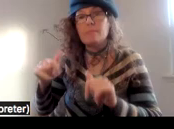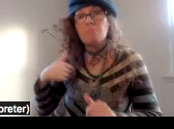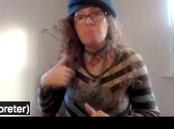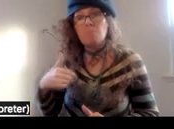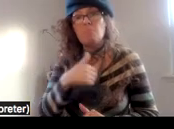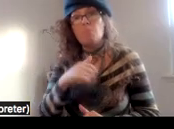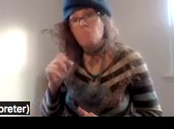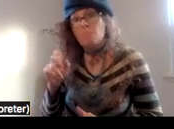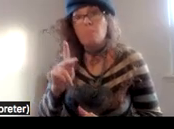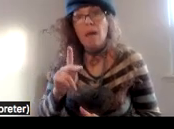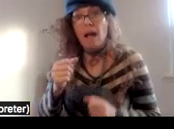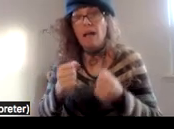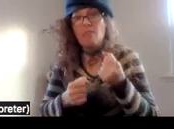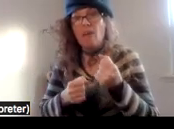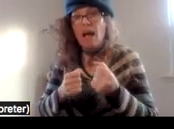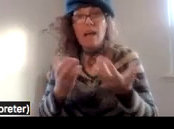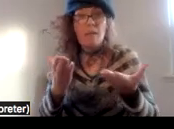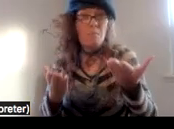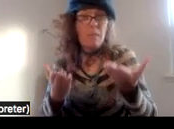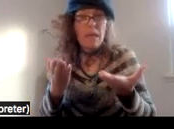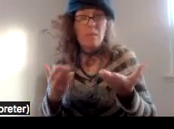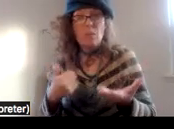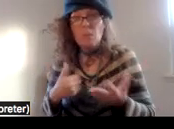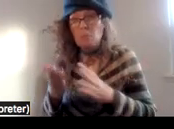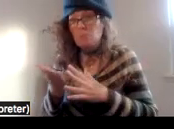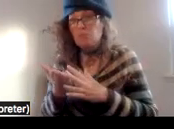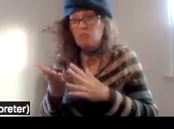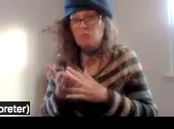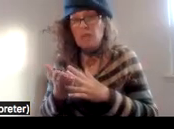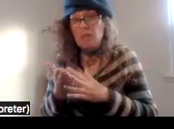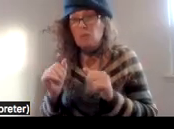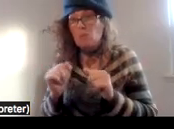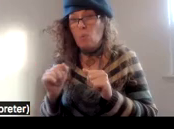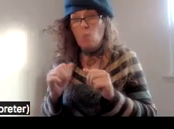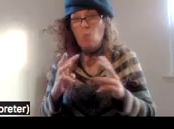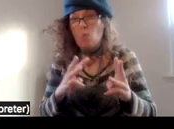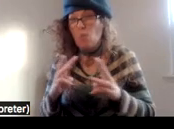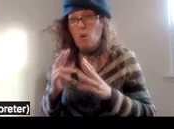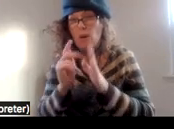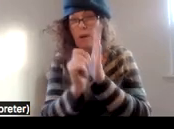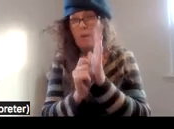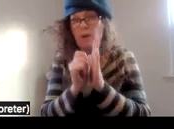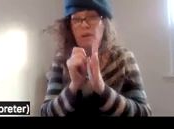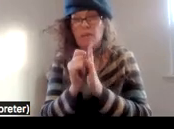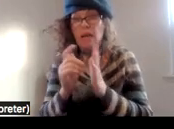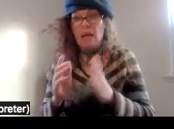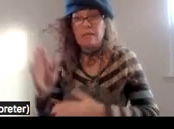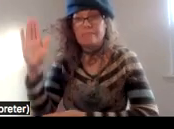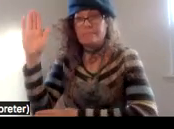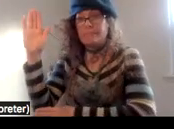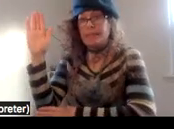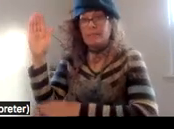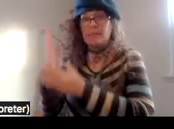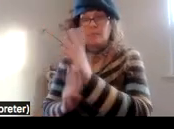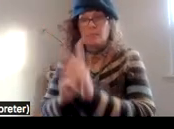maybe we had a slight break through the cord cold war where even it has been testified that a lot